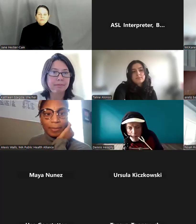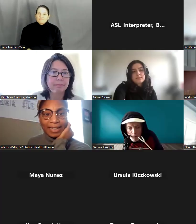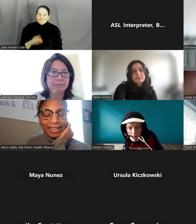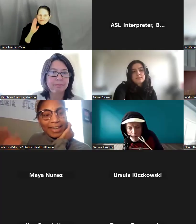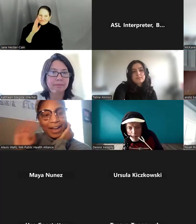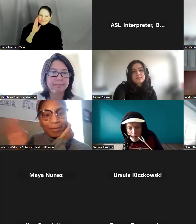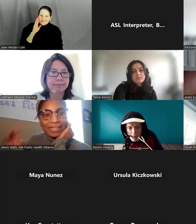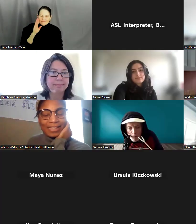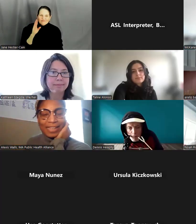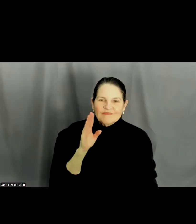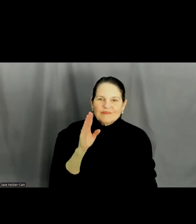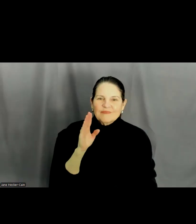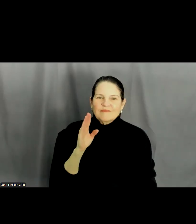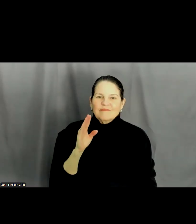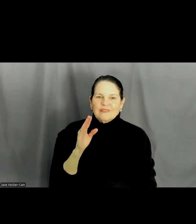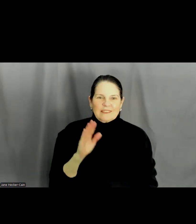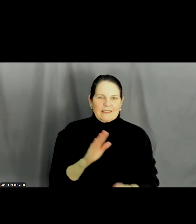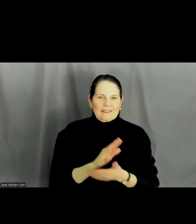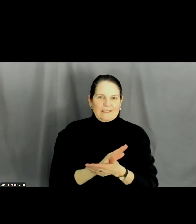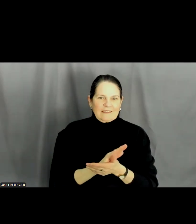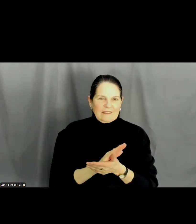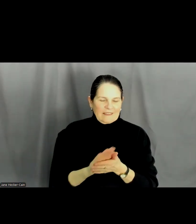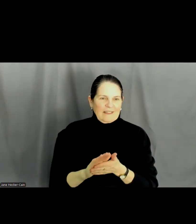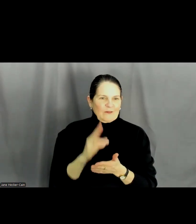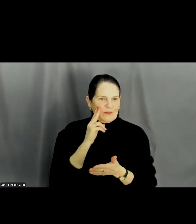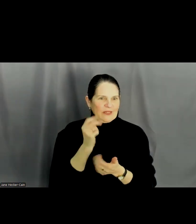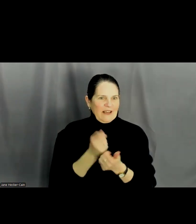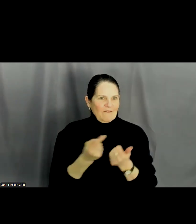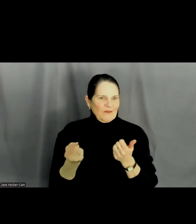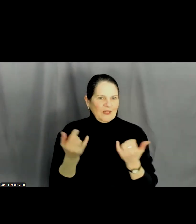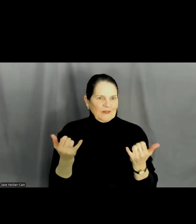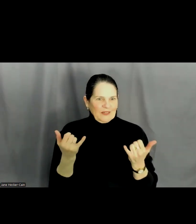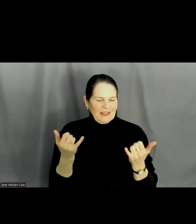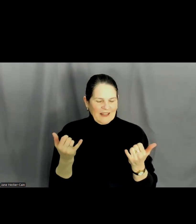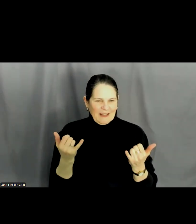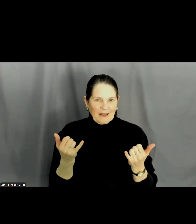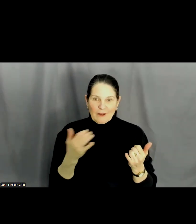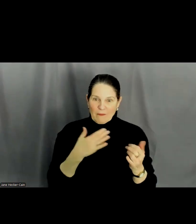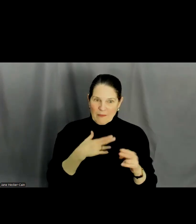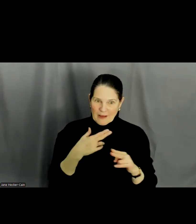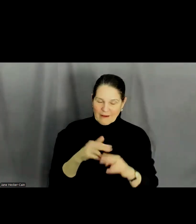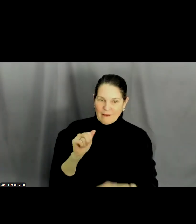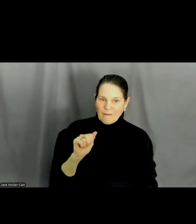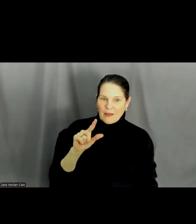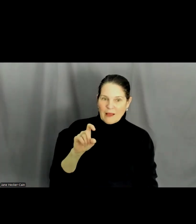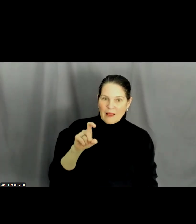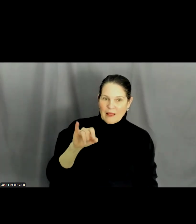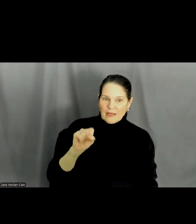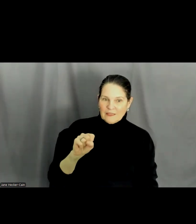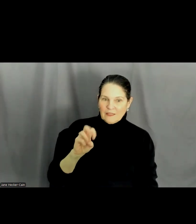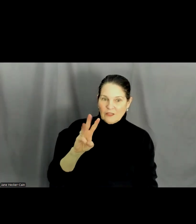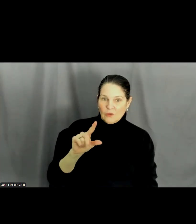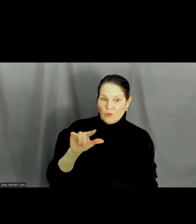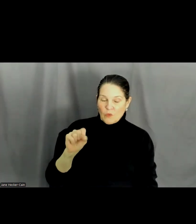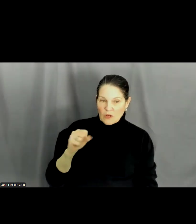Hello, everybody. It's nice to see everyone on the call today. As was mentioned, my name is Alexis Walls. I use she, her